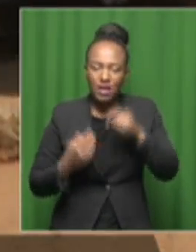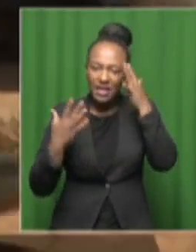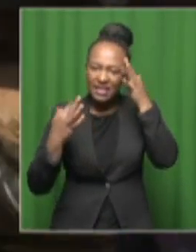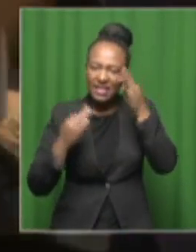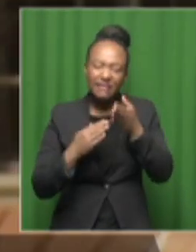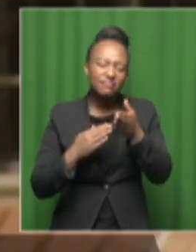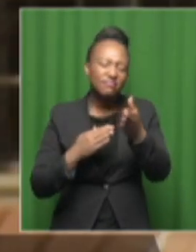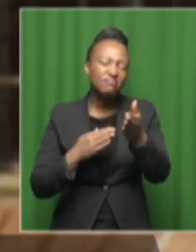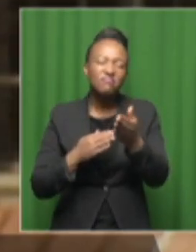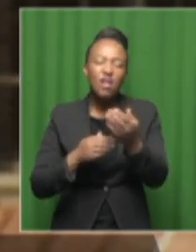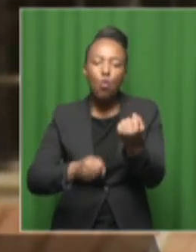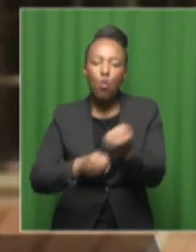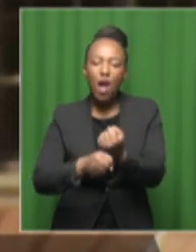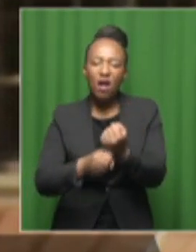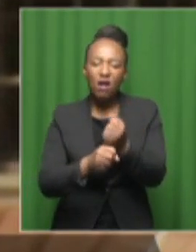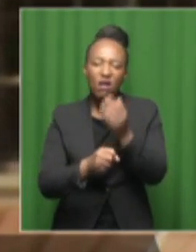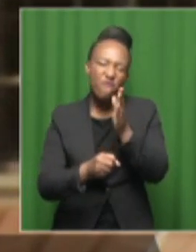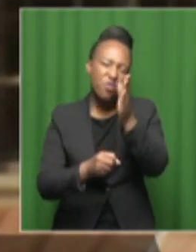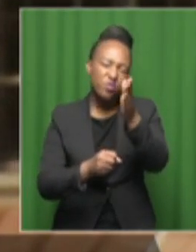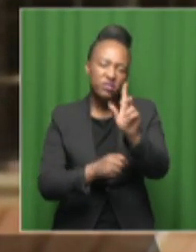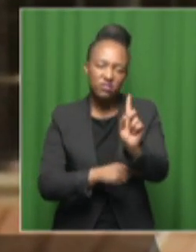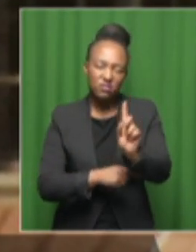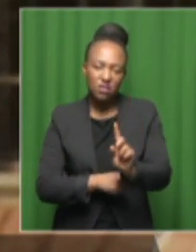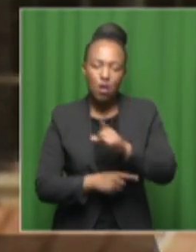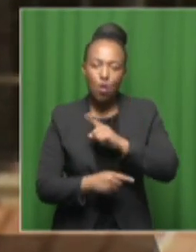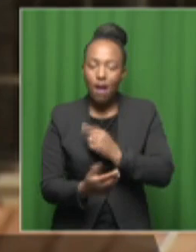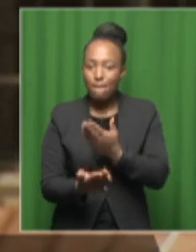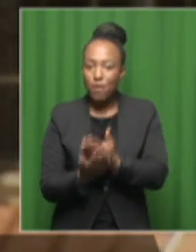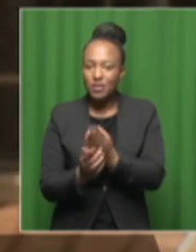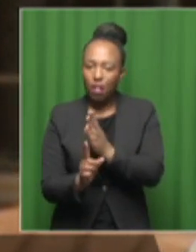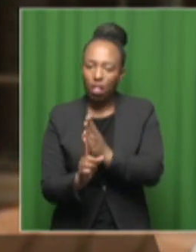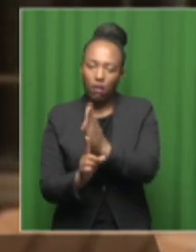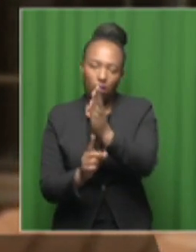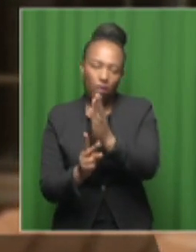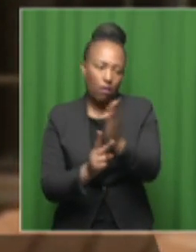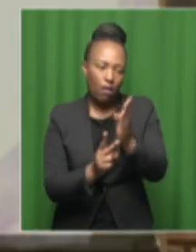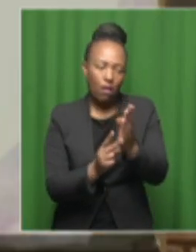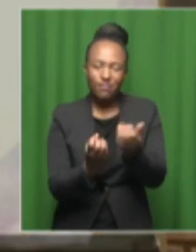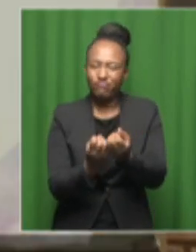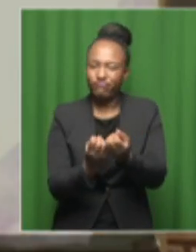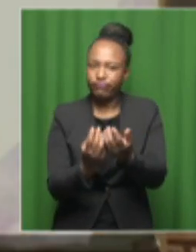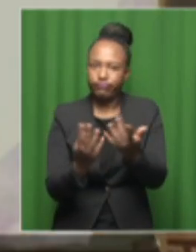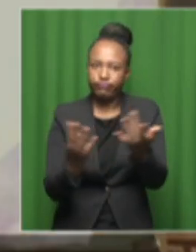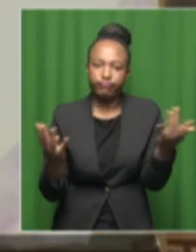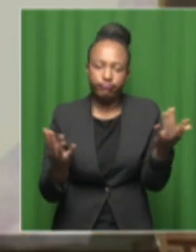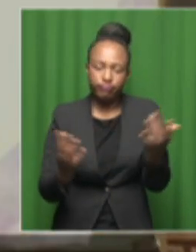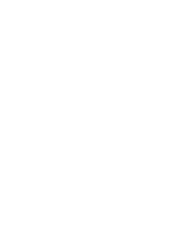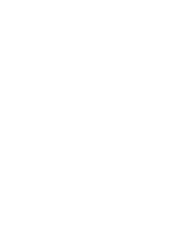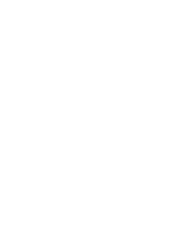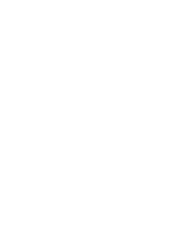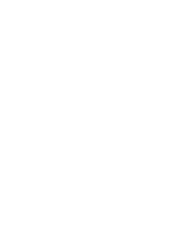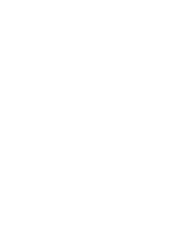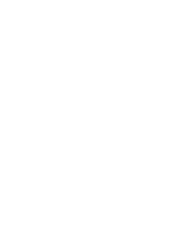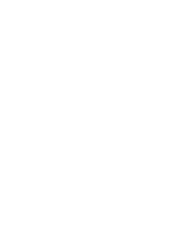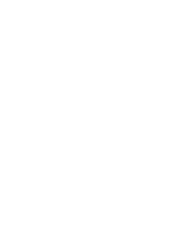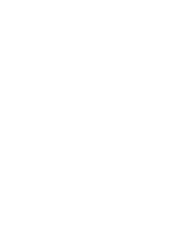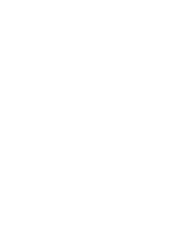to follow, considering that the possibilities are plenty. Tatlego Nyoni, SABC News,